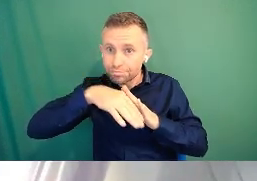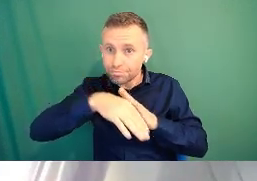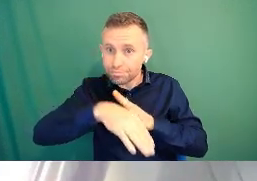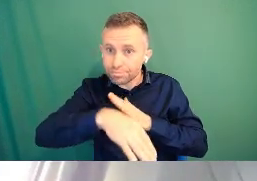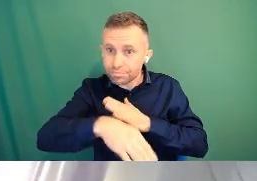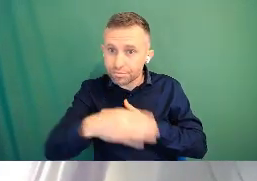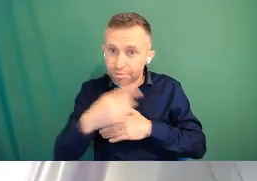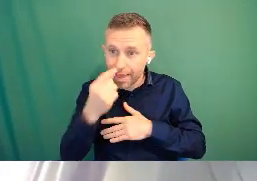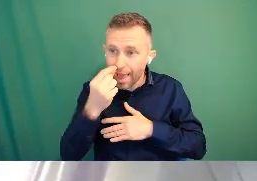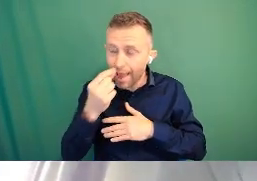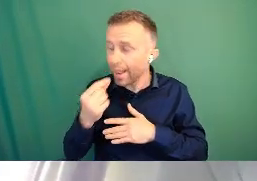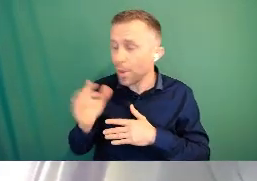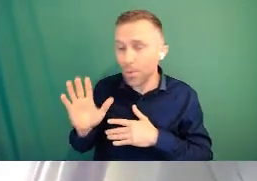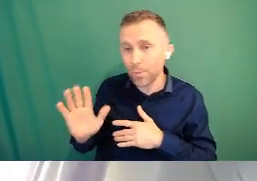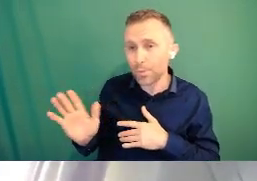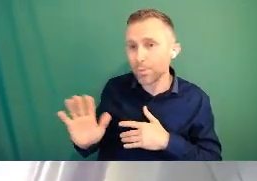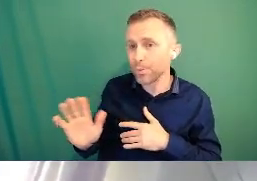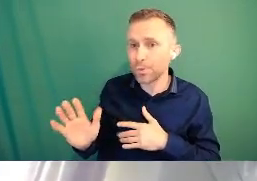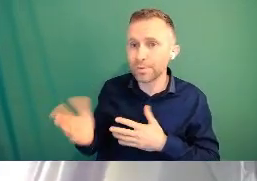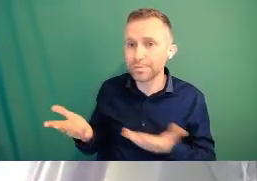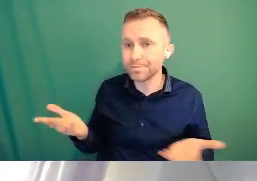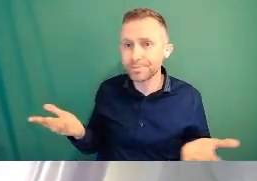We don't in place at the moment.